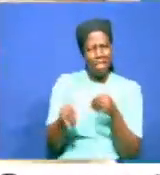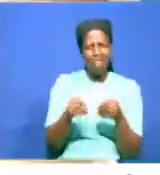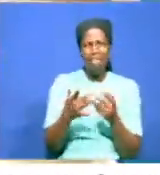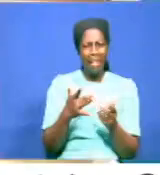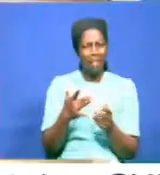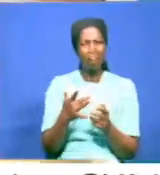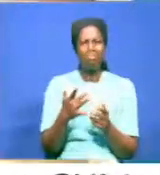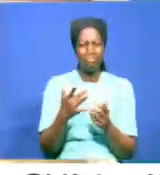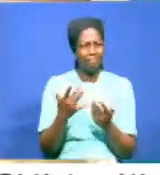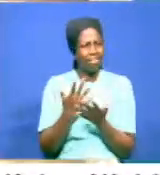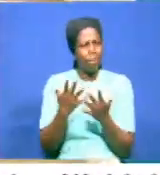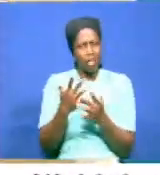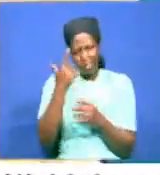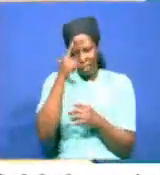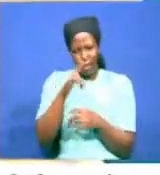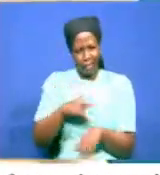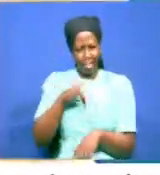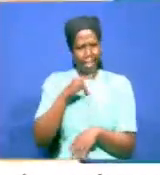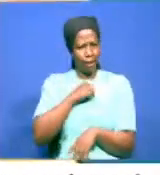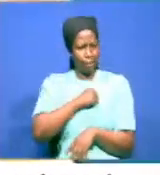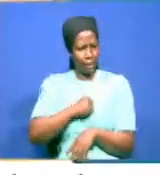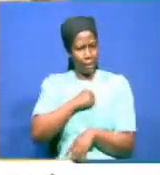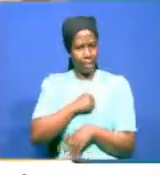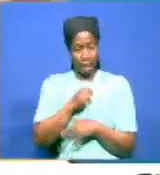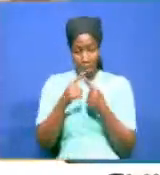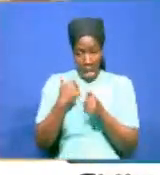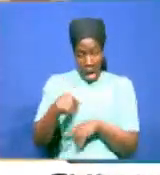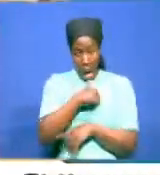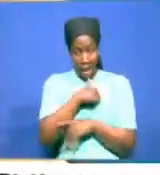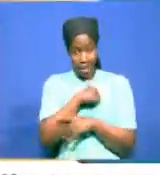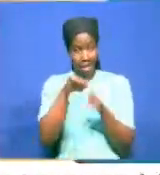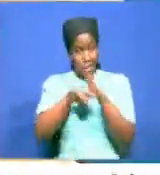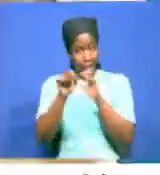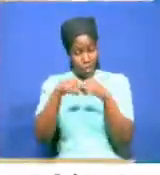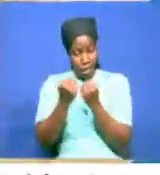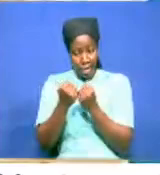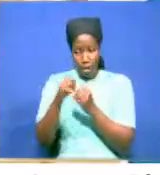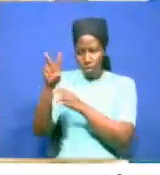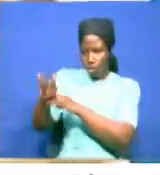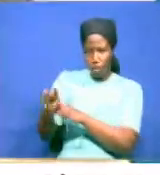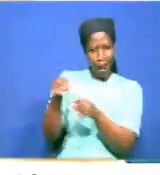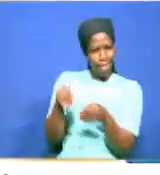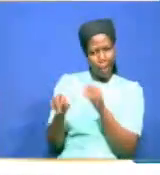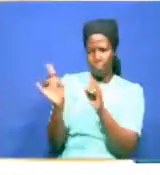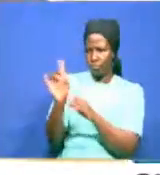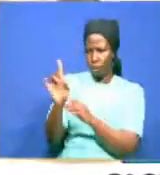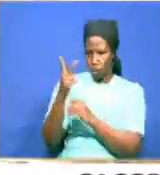to say is that as a society, we do not have to look at a disability. Let us look at the ability of someone. Because if you look at me and you look at